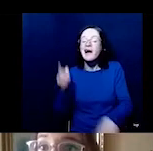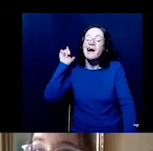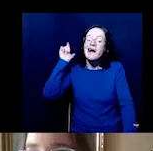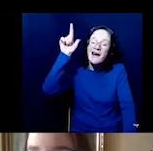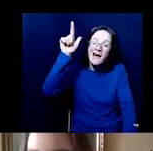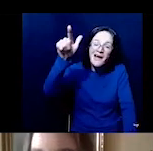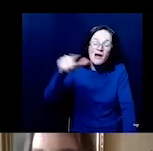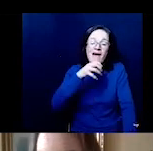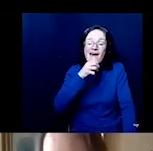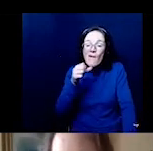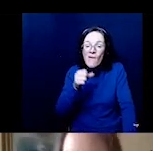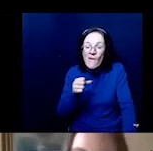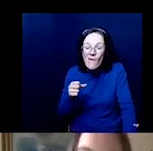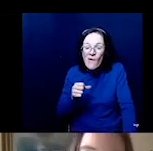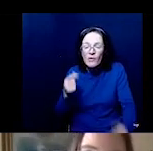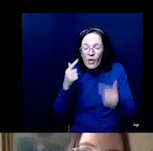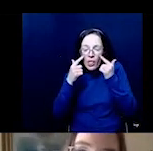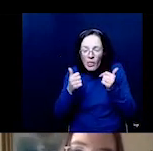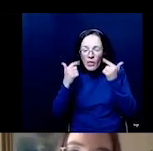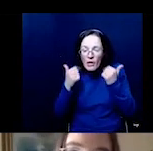matter where you are in your life?